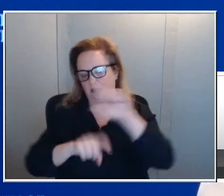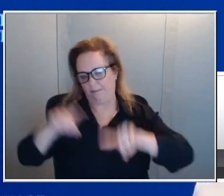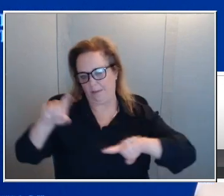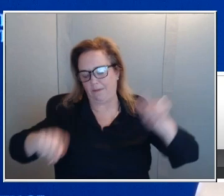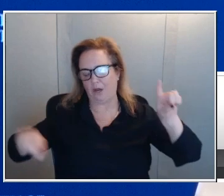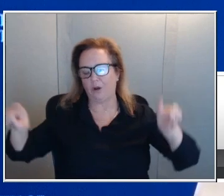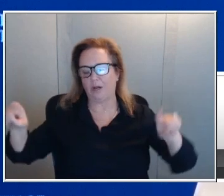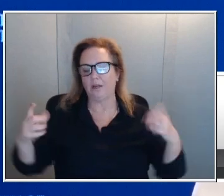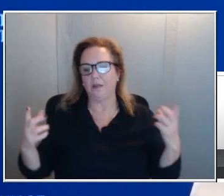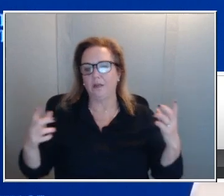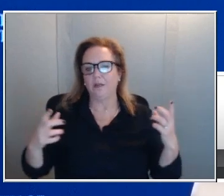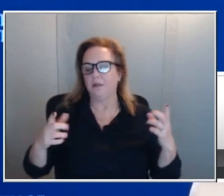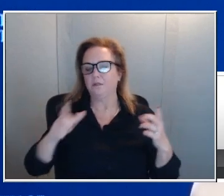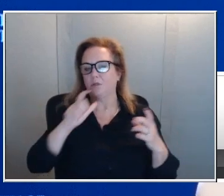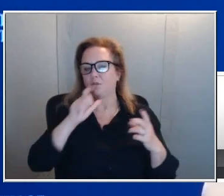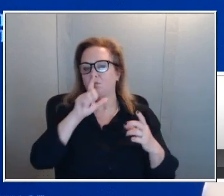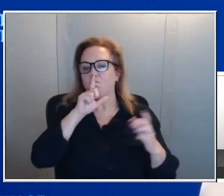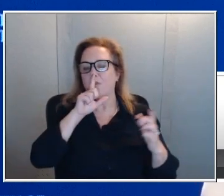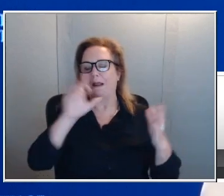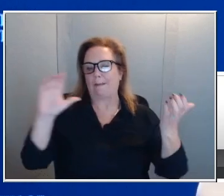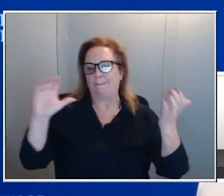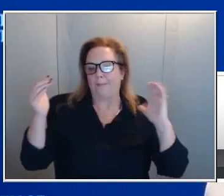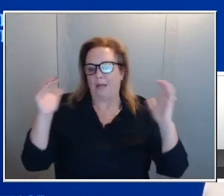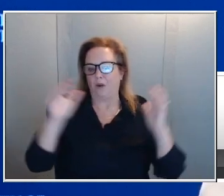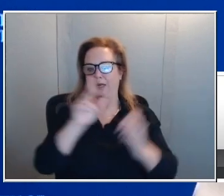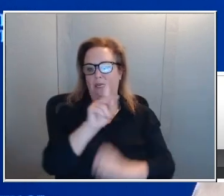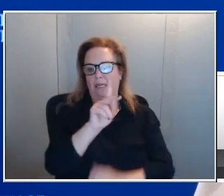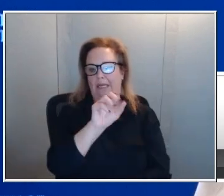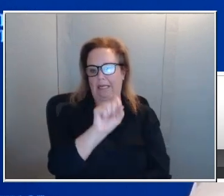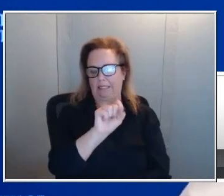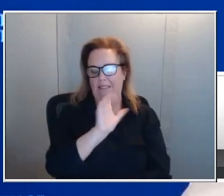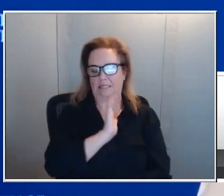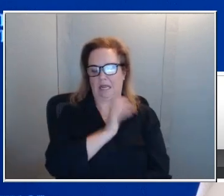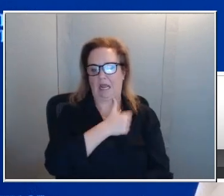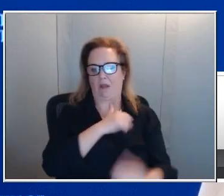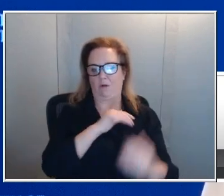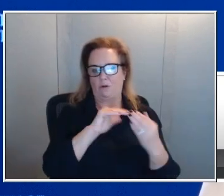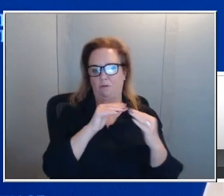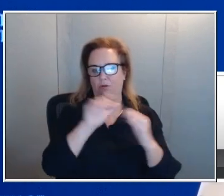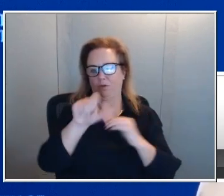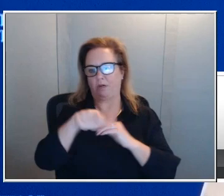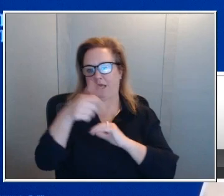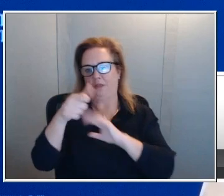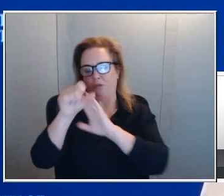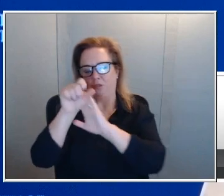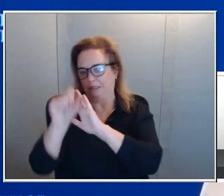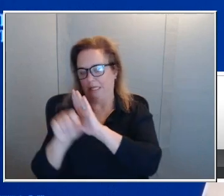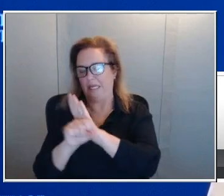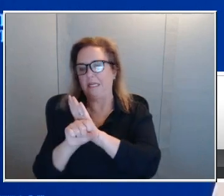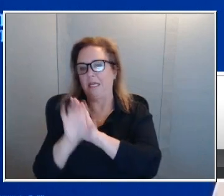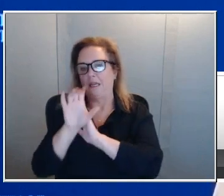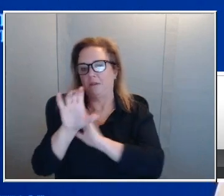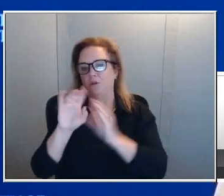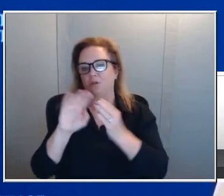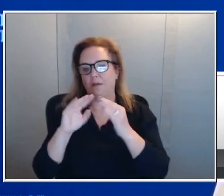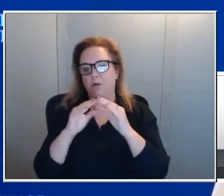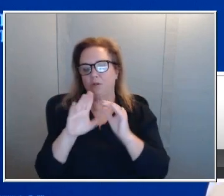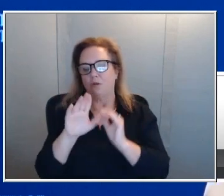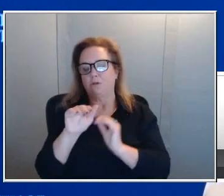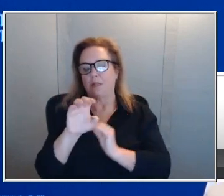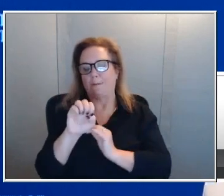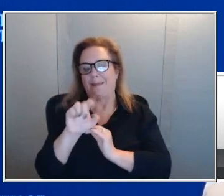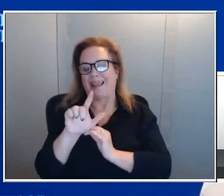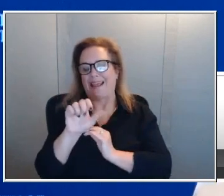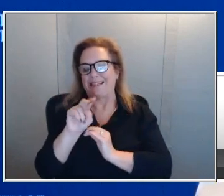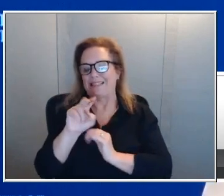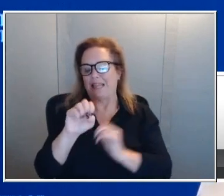So we aren't necessarily comparing in Kansas our numbers to another state as well. Those numbers, those baseline levels,